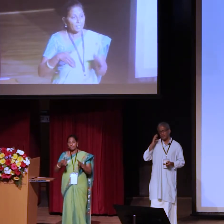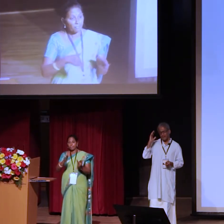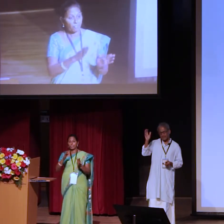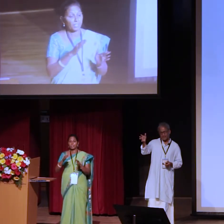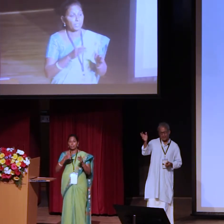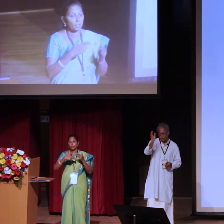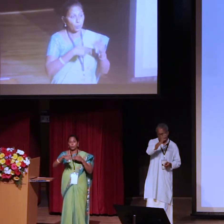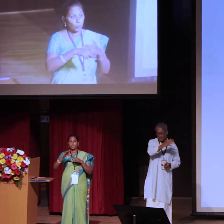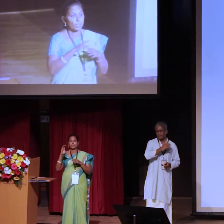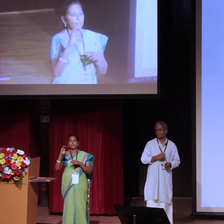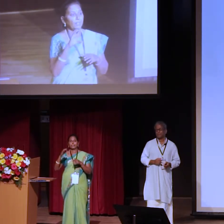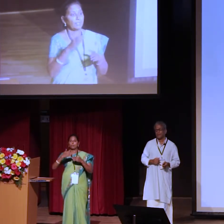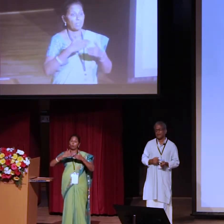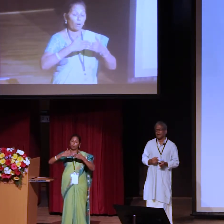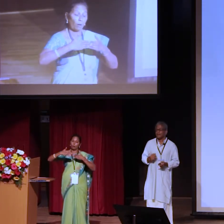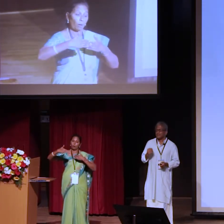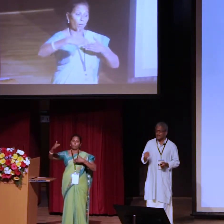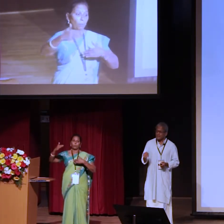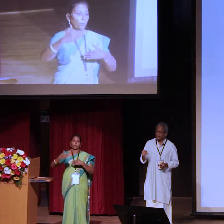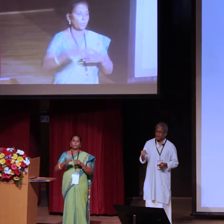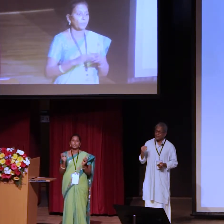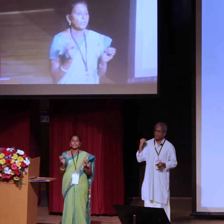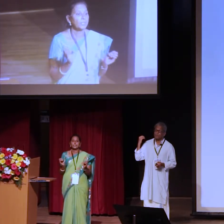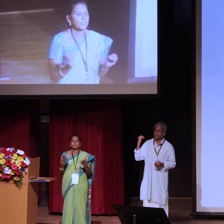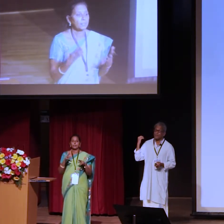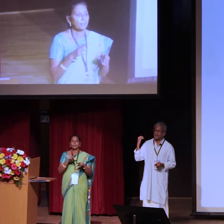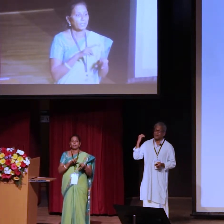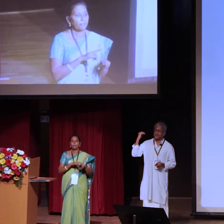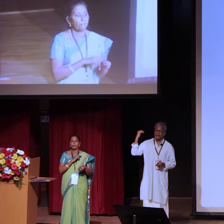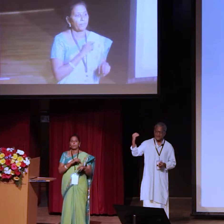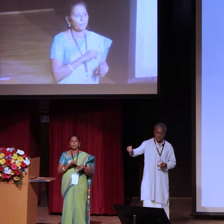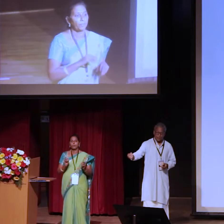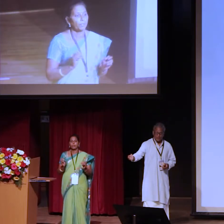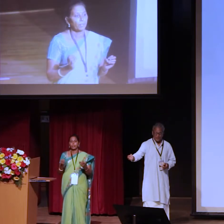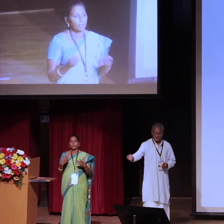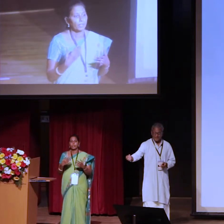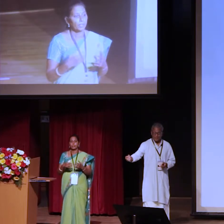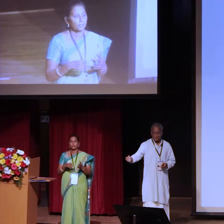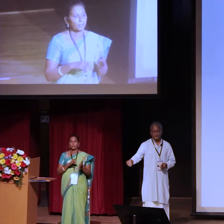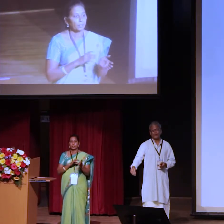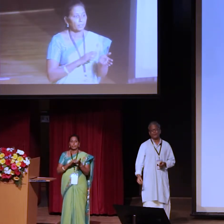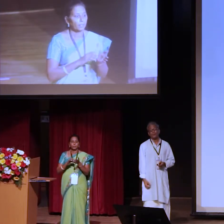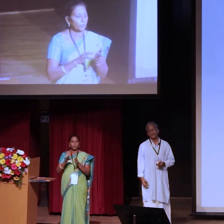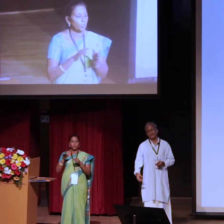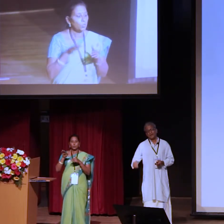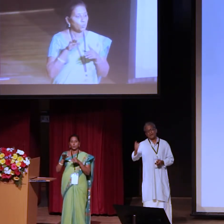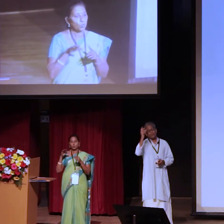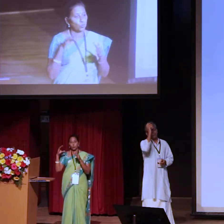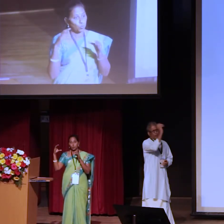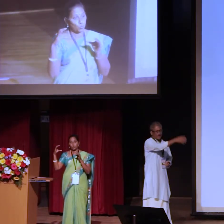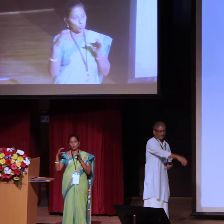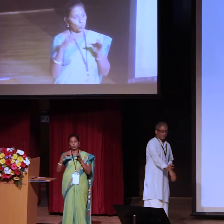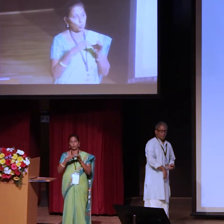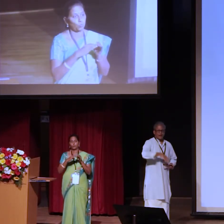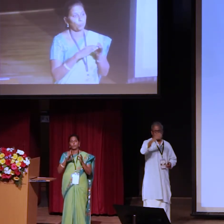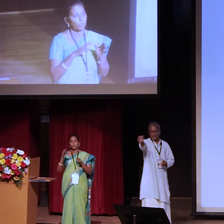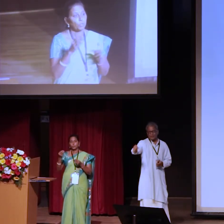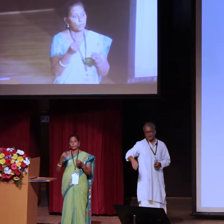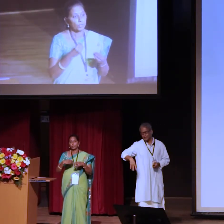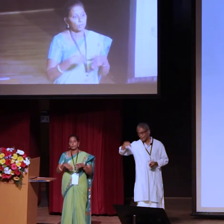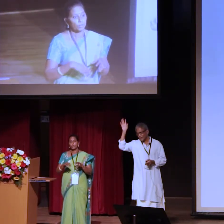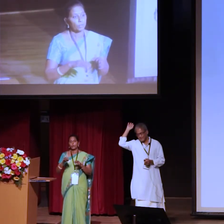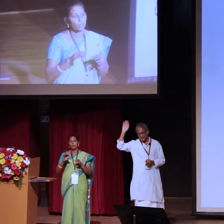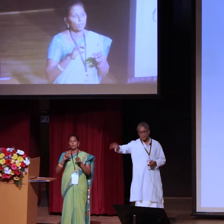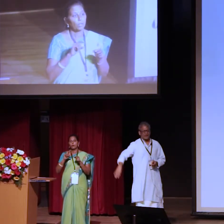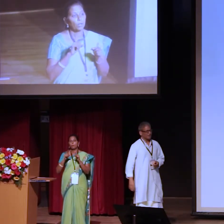we can reach kids remotely, starting from getting a caregiver to connect on Zoom, one kid in Pune, one